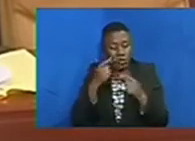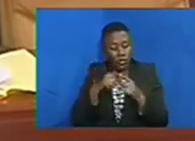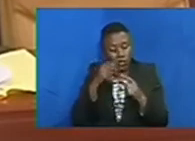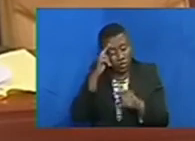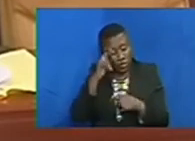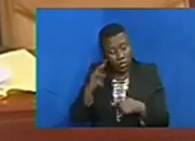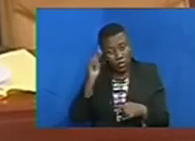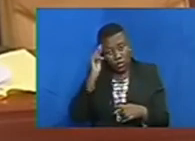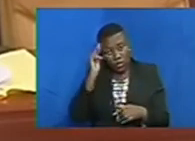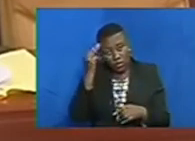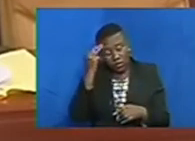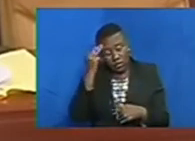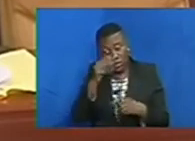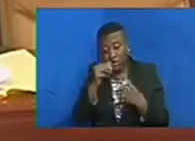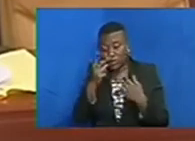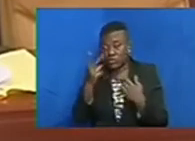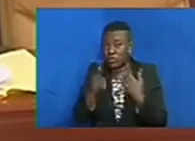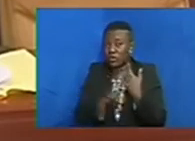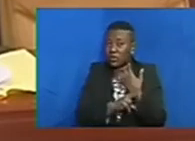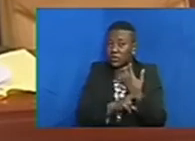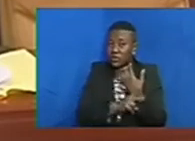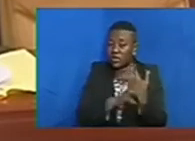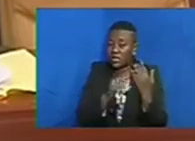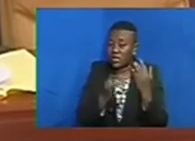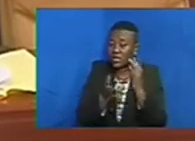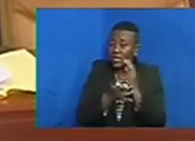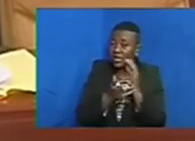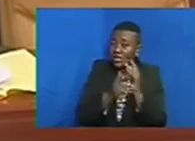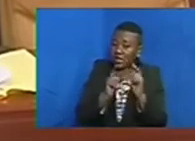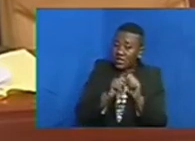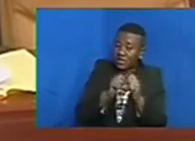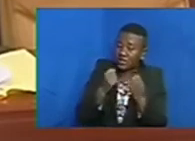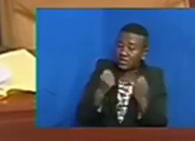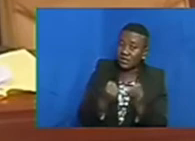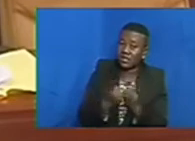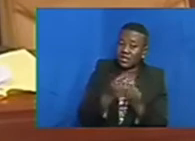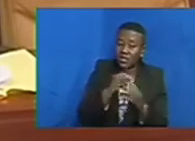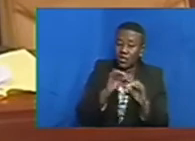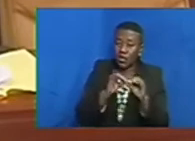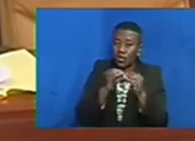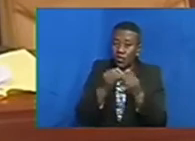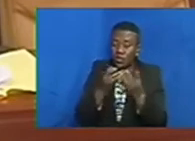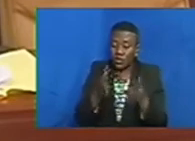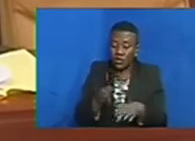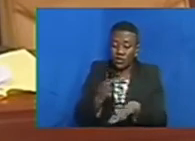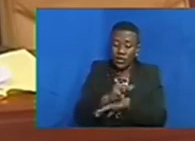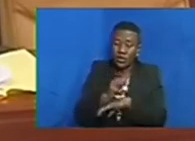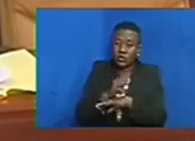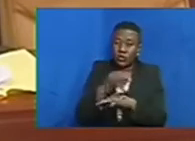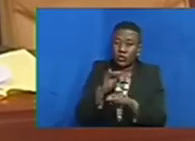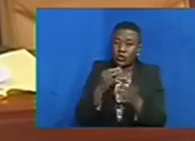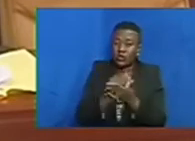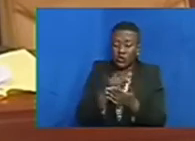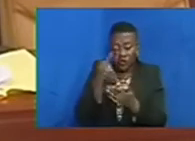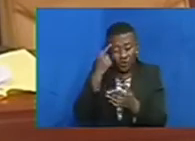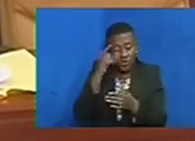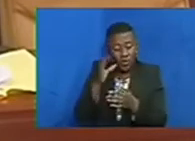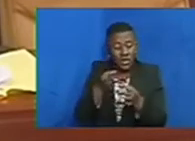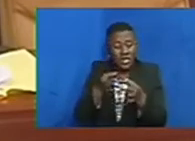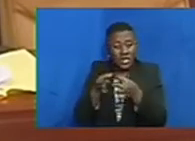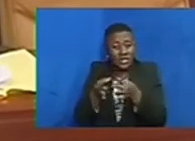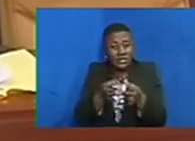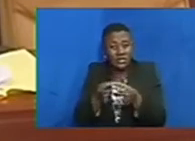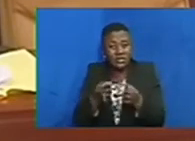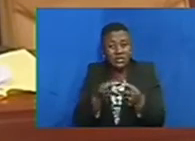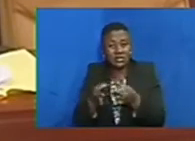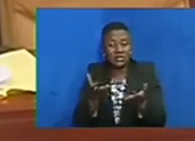two deputies for the technical team, as well as the officers from the Ministry of Finance for their explanation and assistance to the